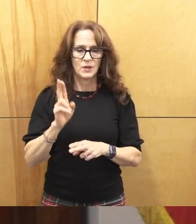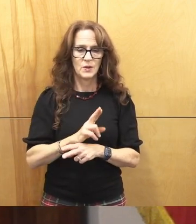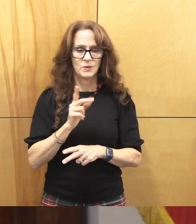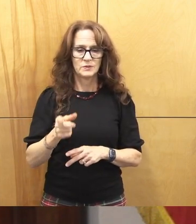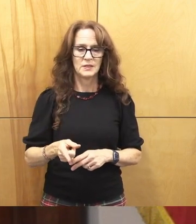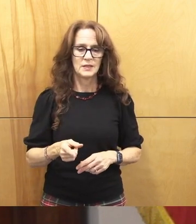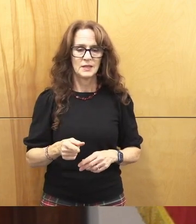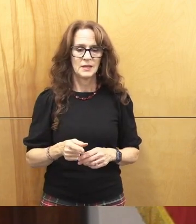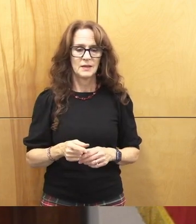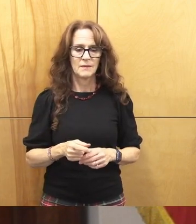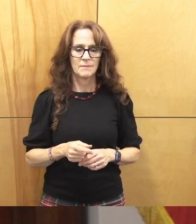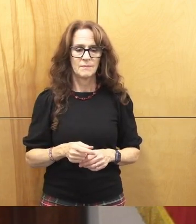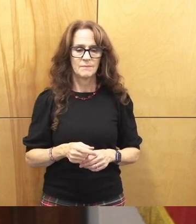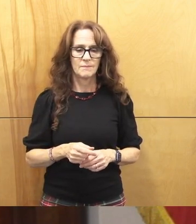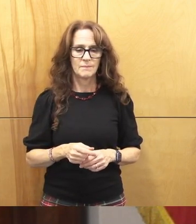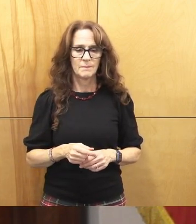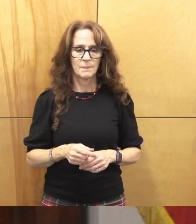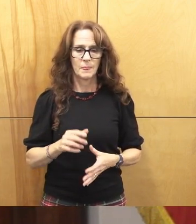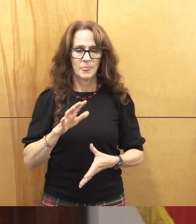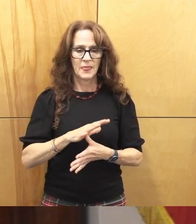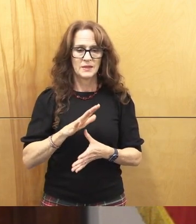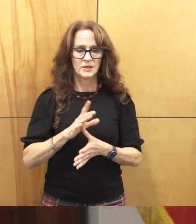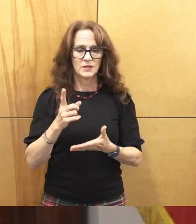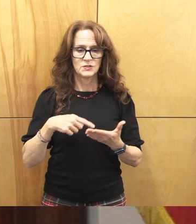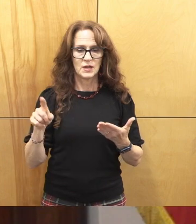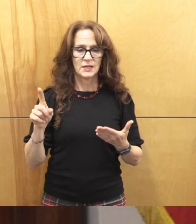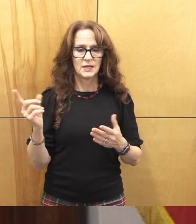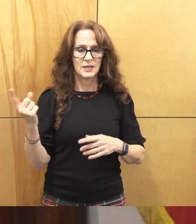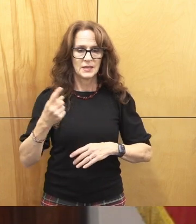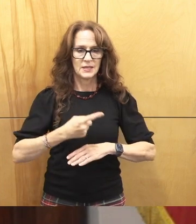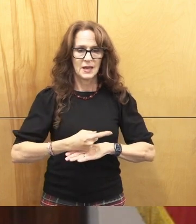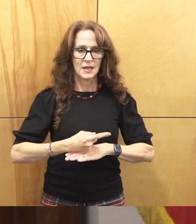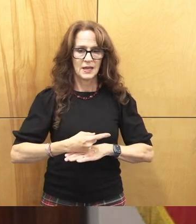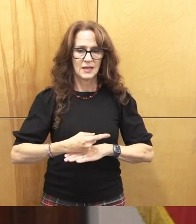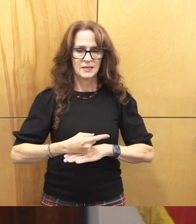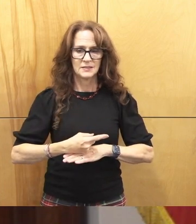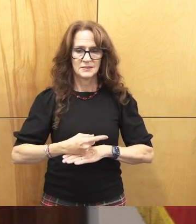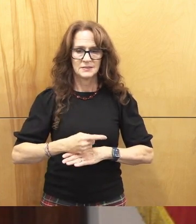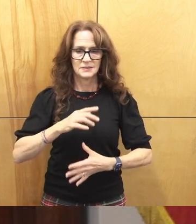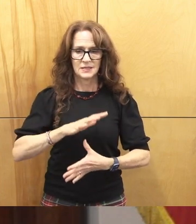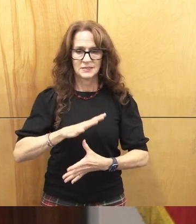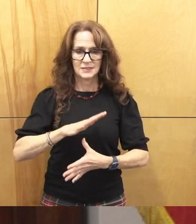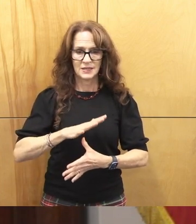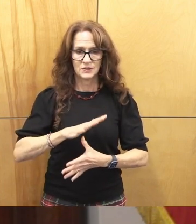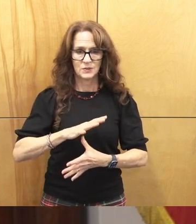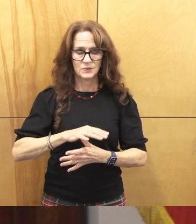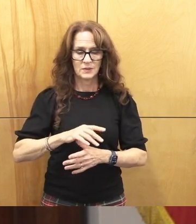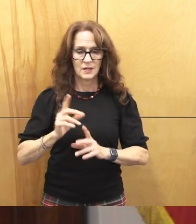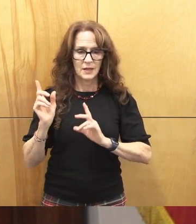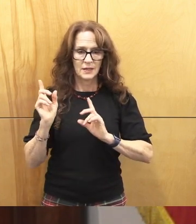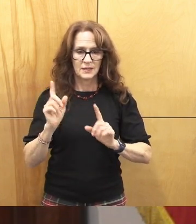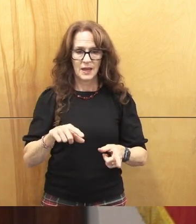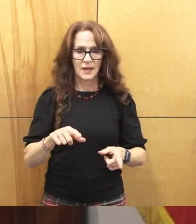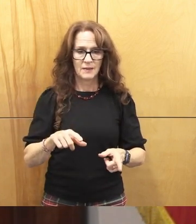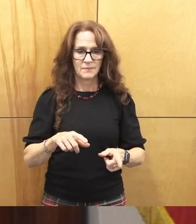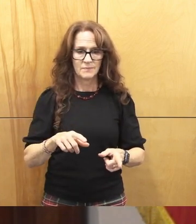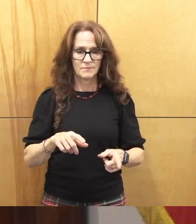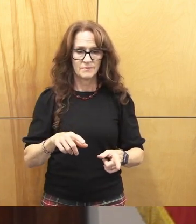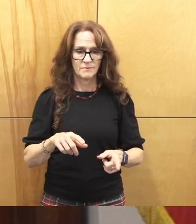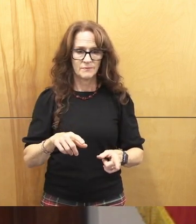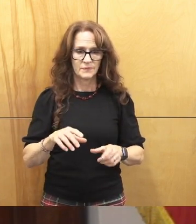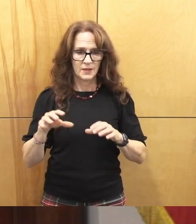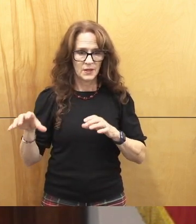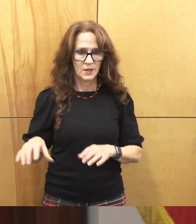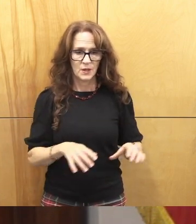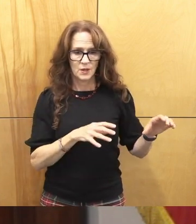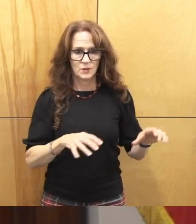the senior check-in day. So the seniors were able to come in, do